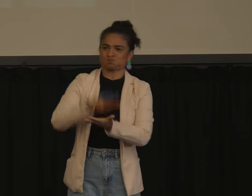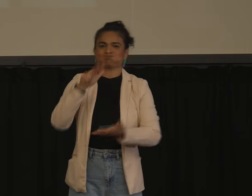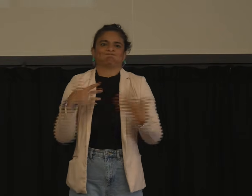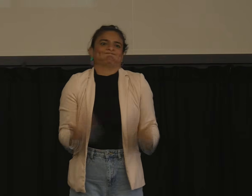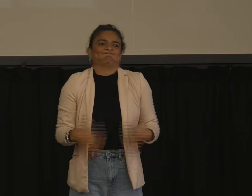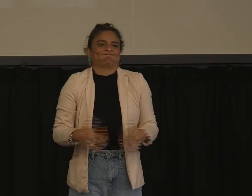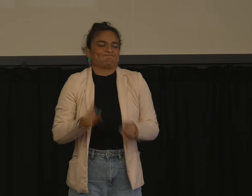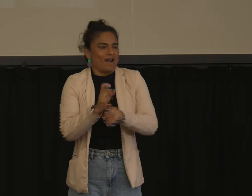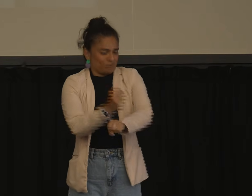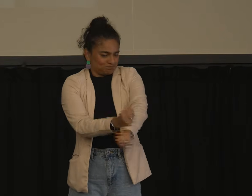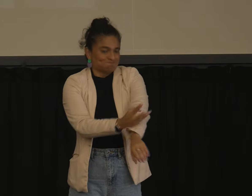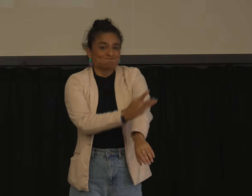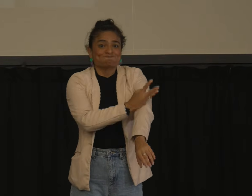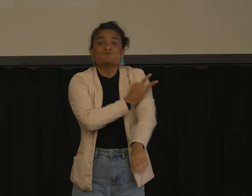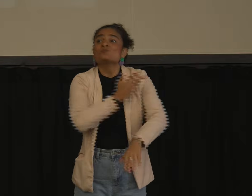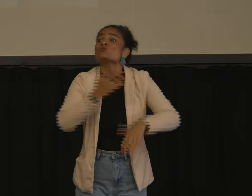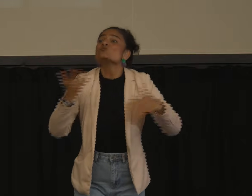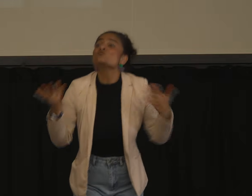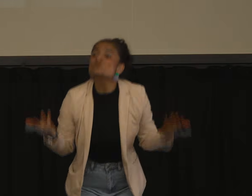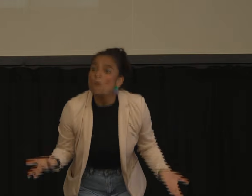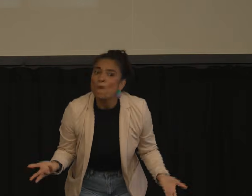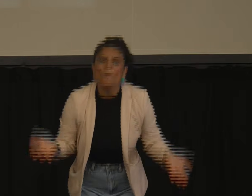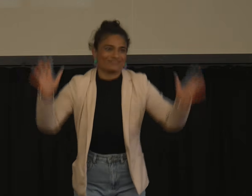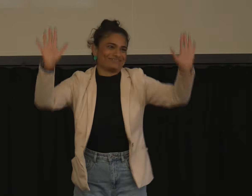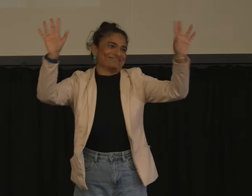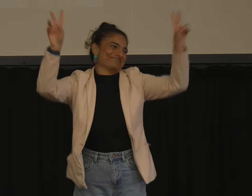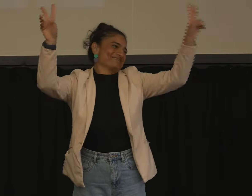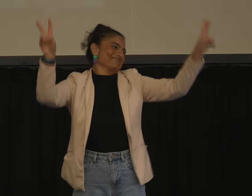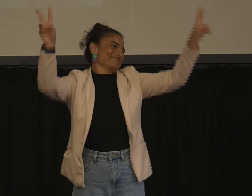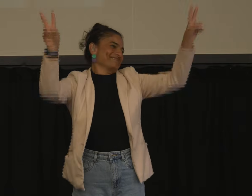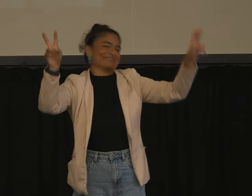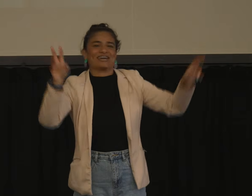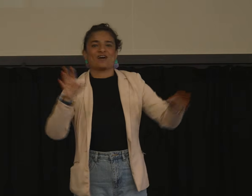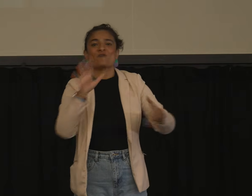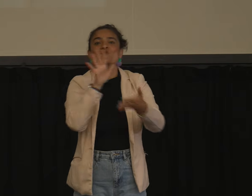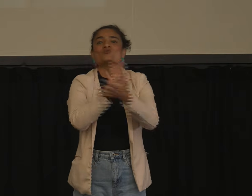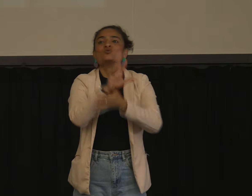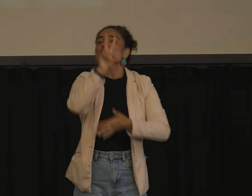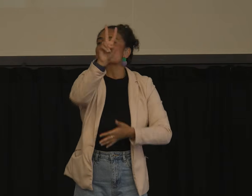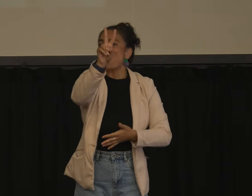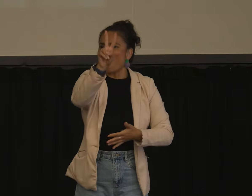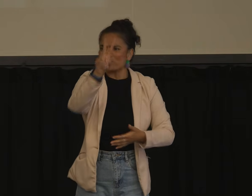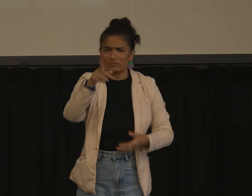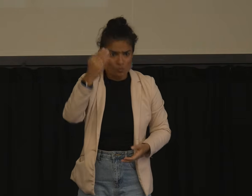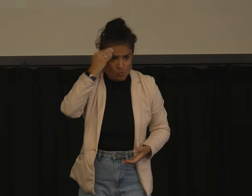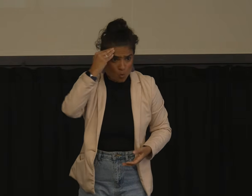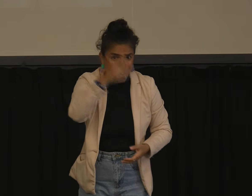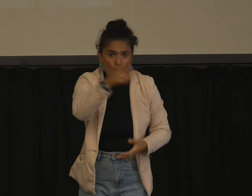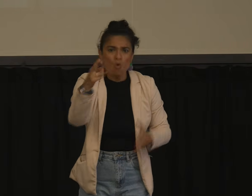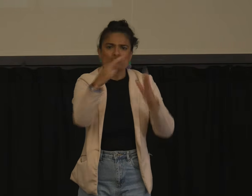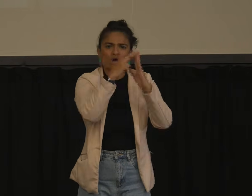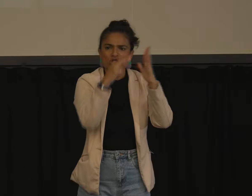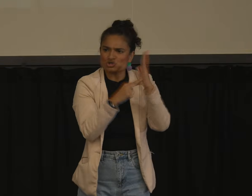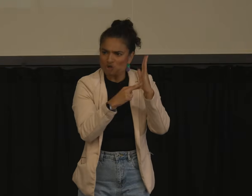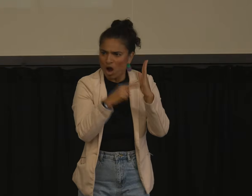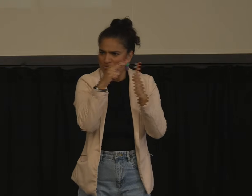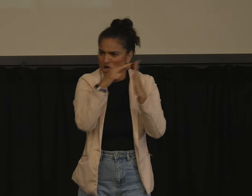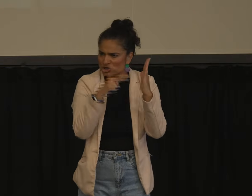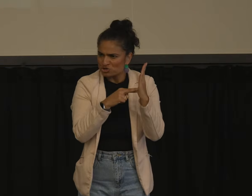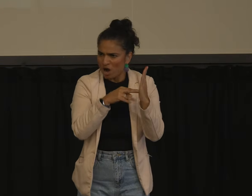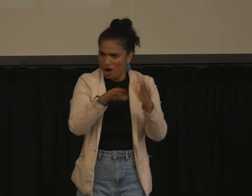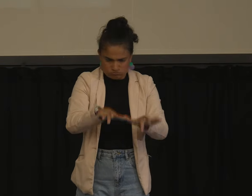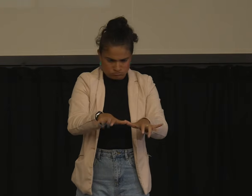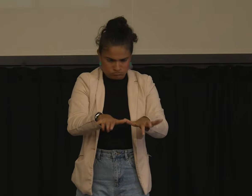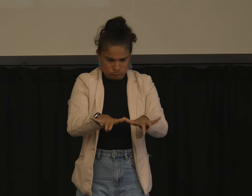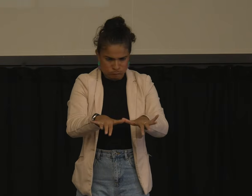a pre-official South African Sign Language poem, and that was the story. Now it is the official